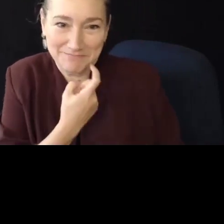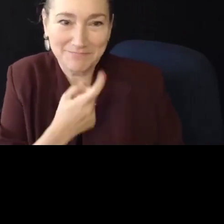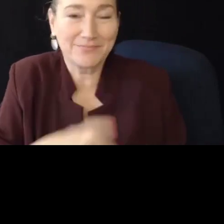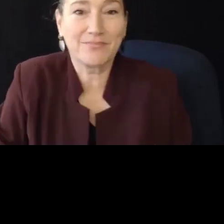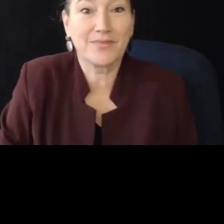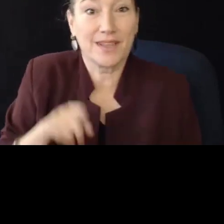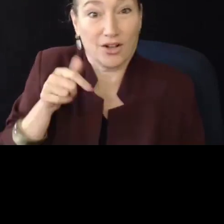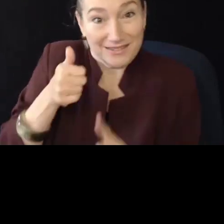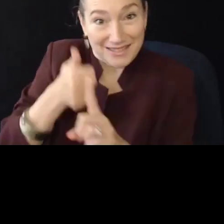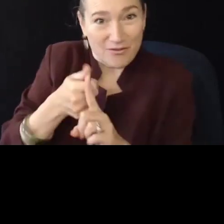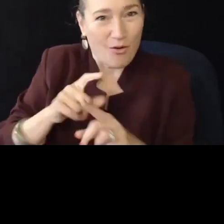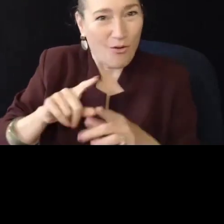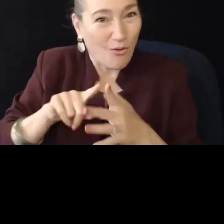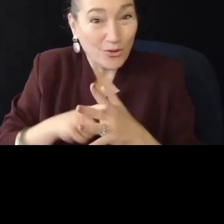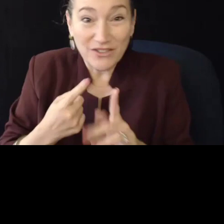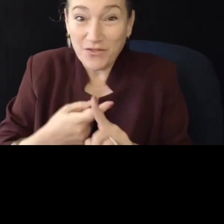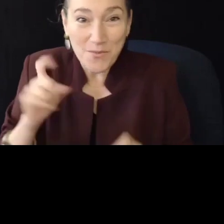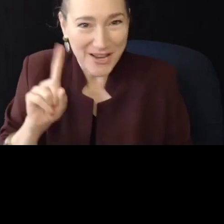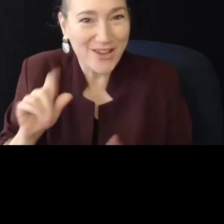Her sign name is this,